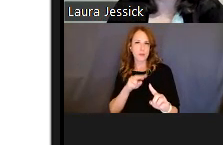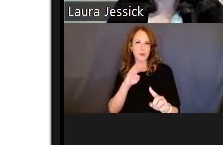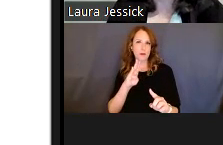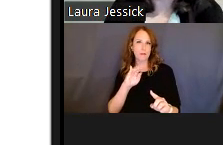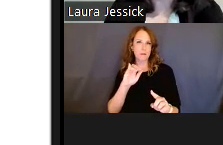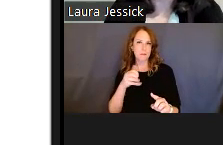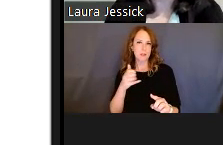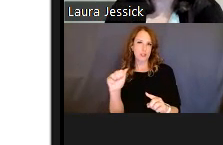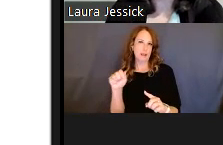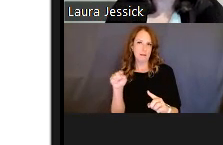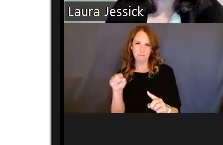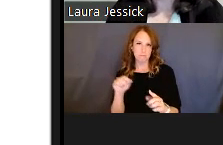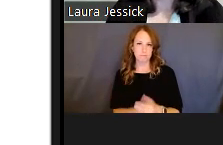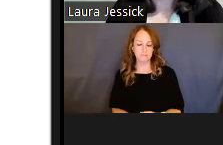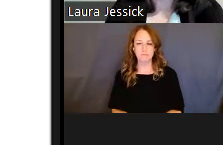BJA itself.